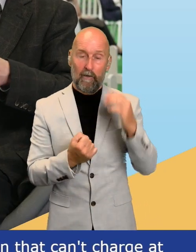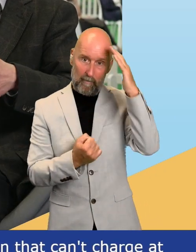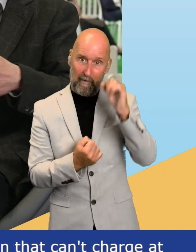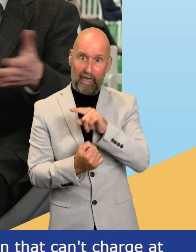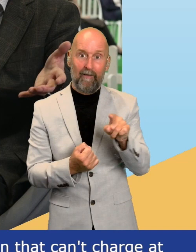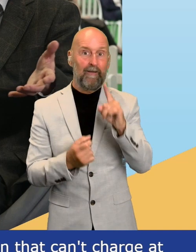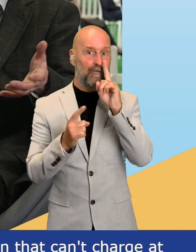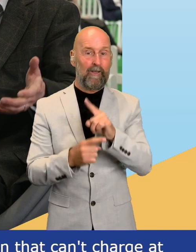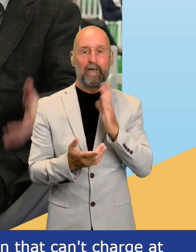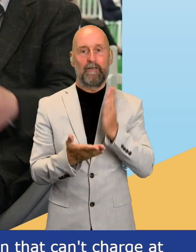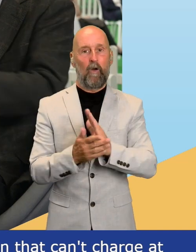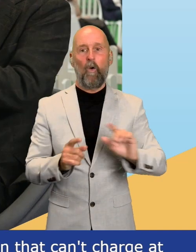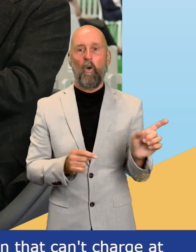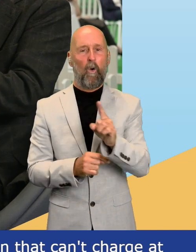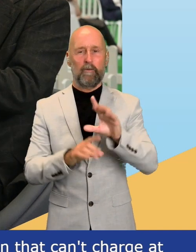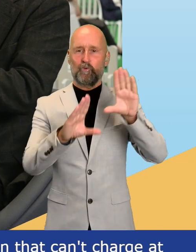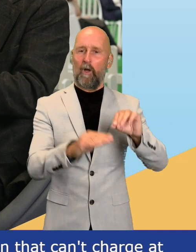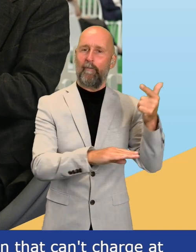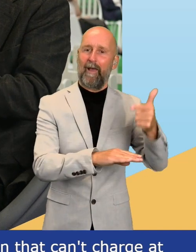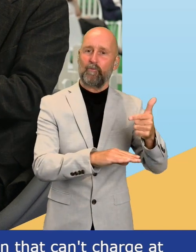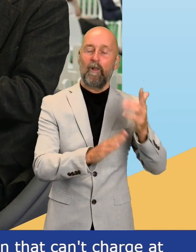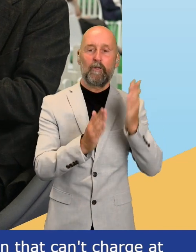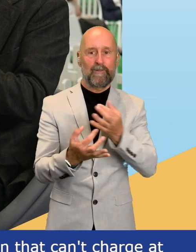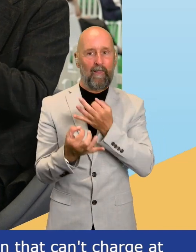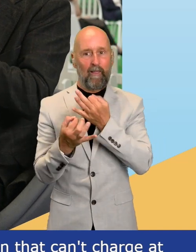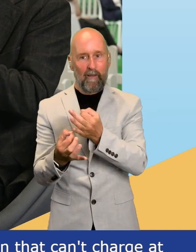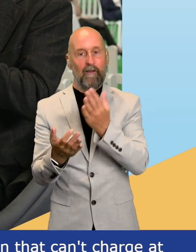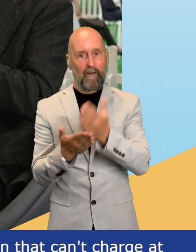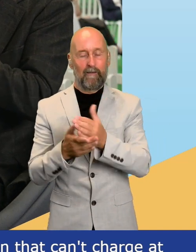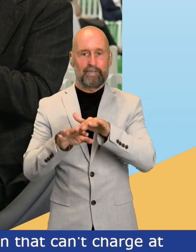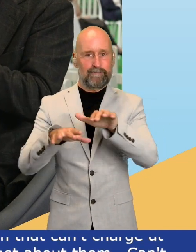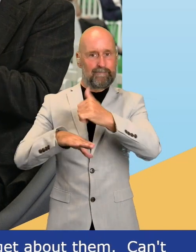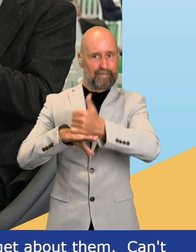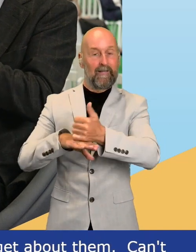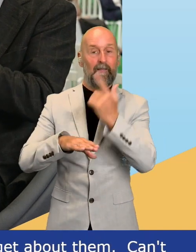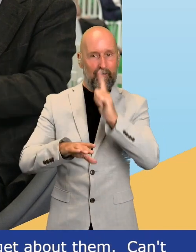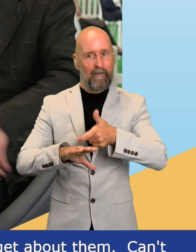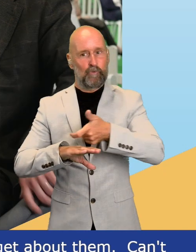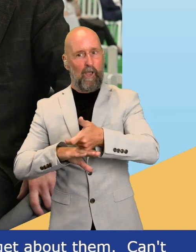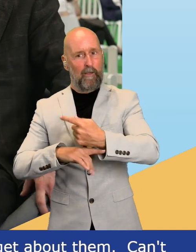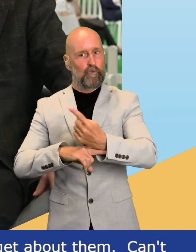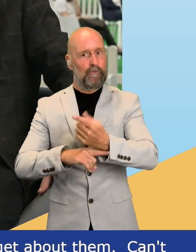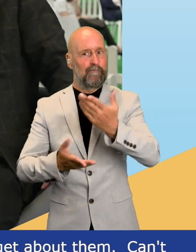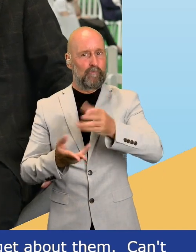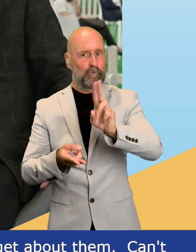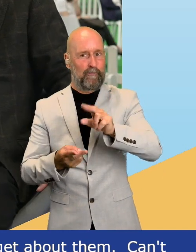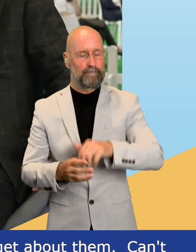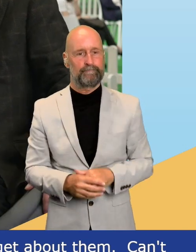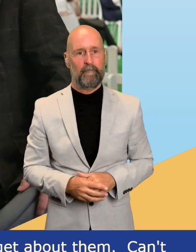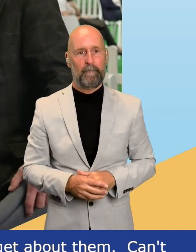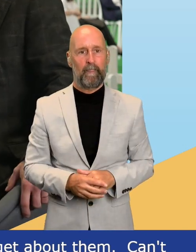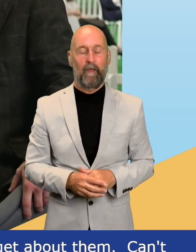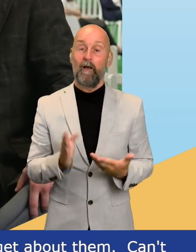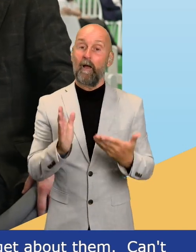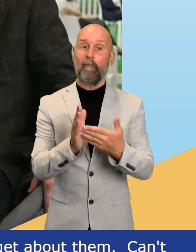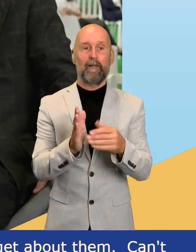It can't just be the stick to get them out of their petrol cars. We have to have the carrot to incentivize them to make sure that they can charge at an affordable rate. I think the other difficulty with